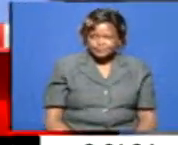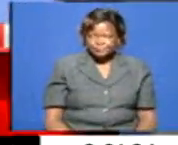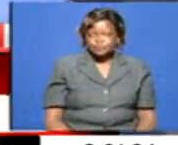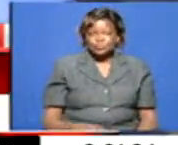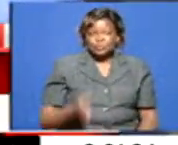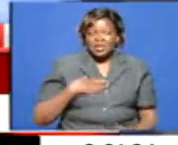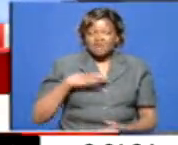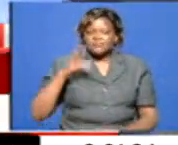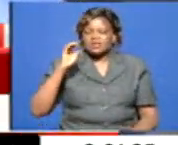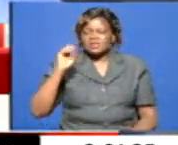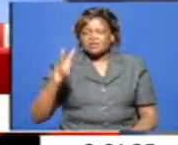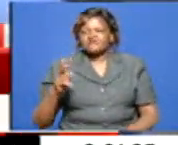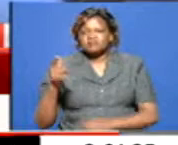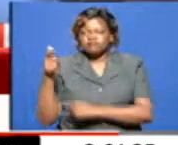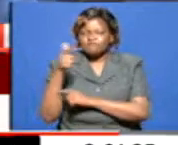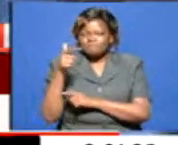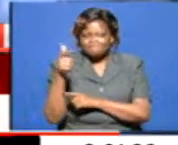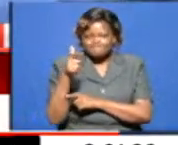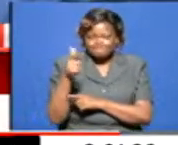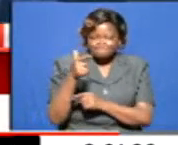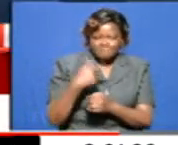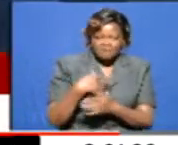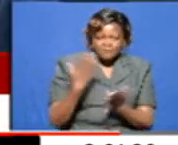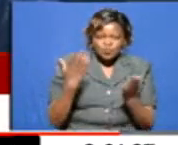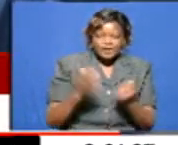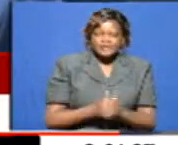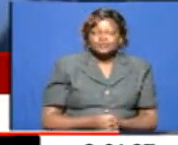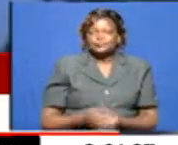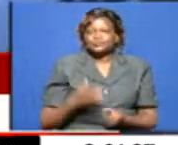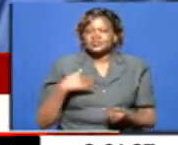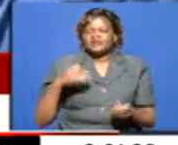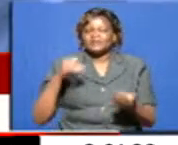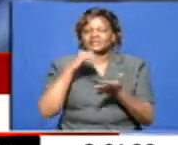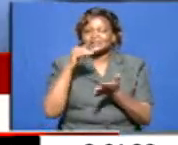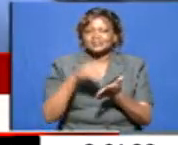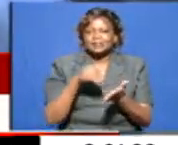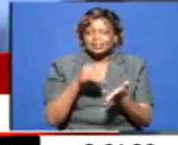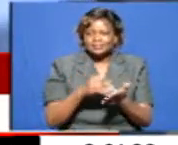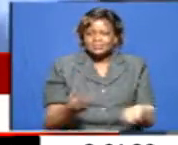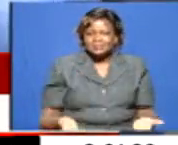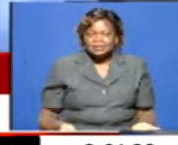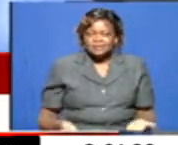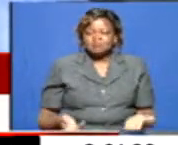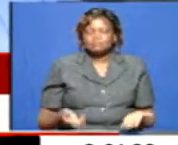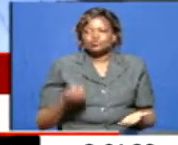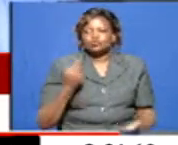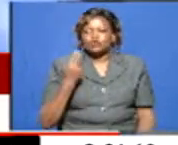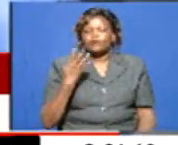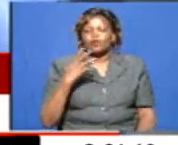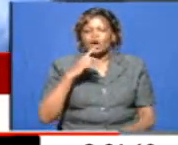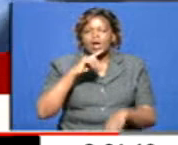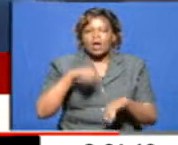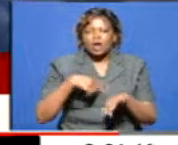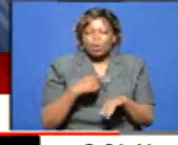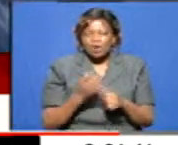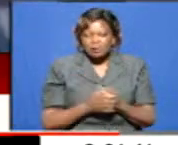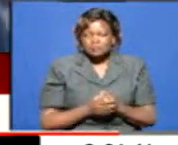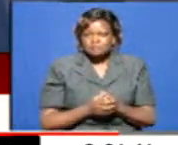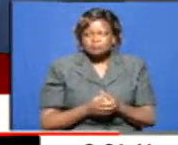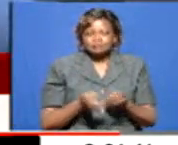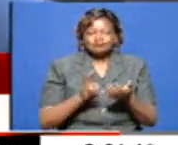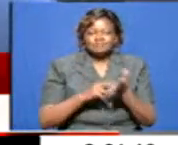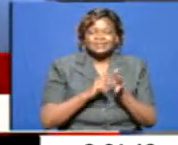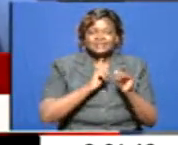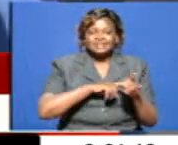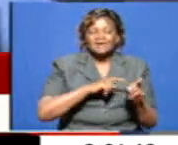cameras everywhere. There's a command and control center manned 24 hours. Even when a student is going to the toilet,